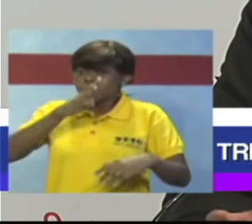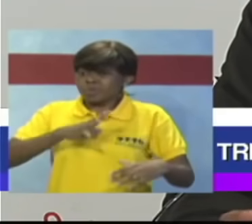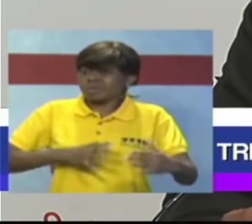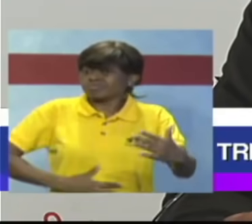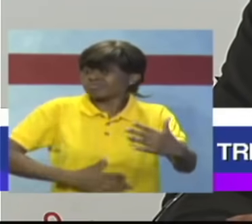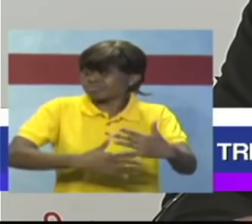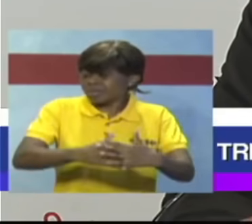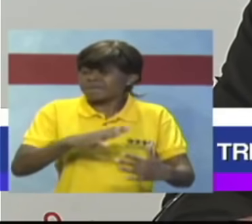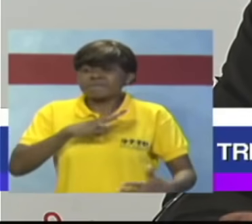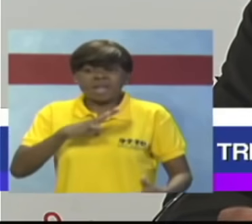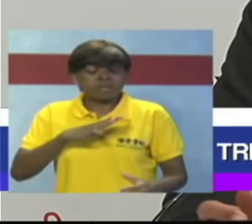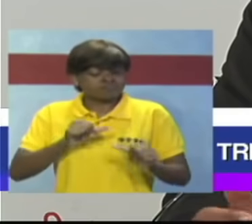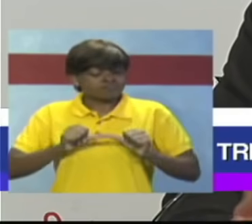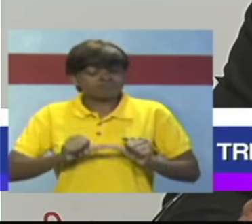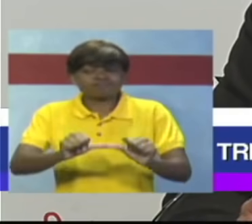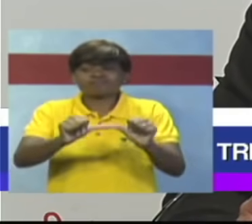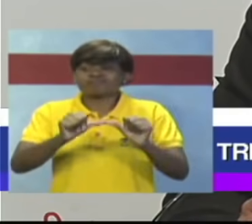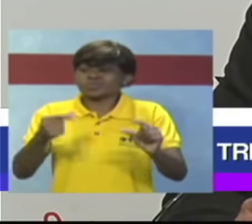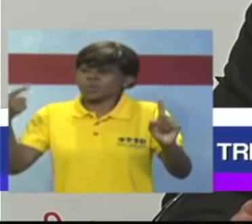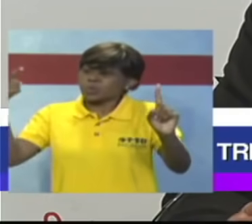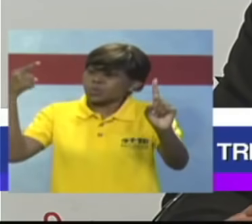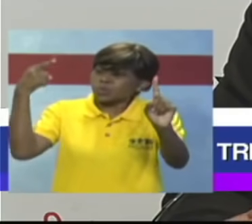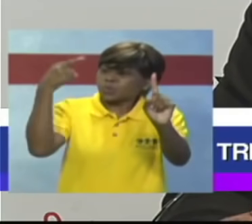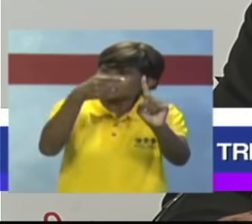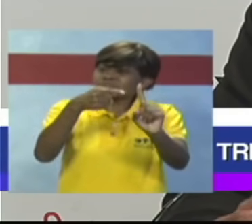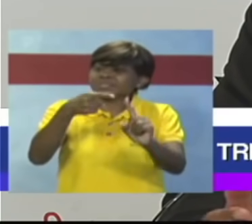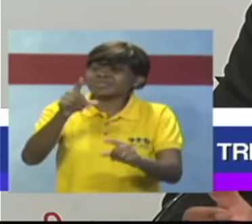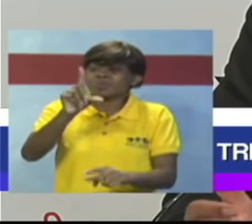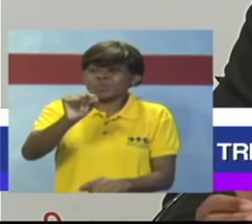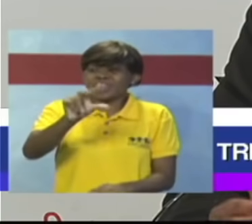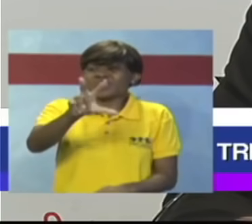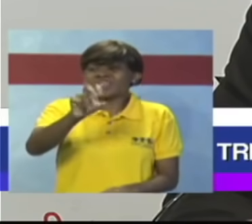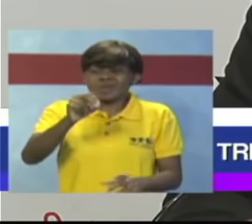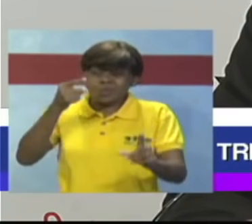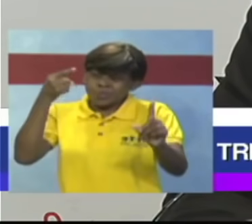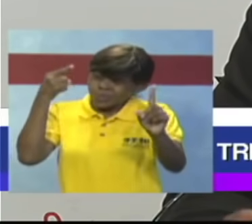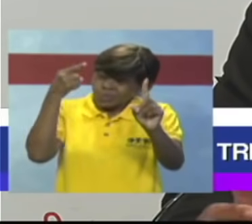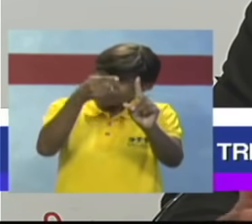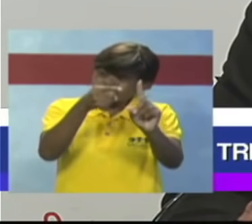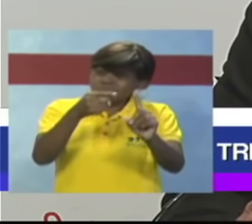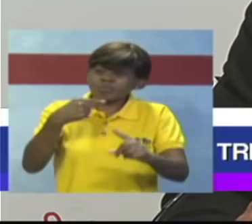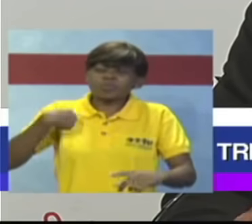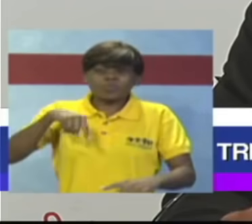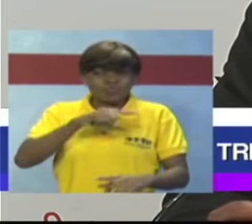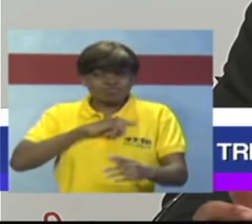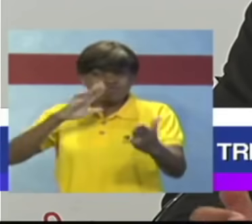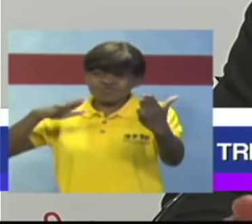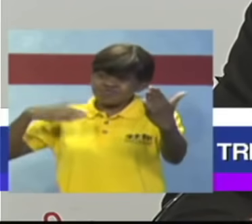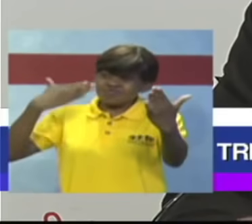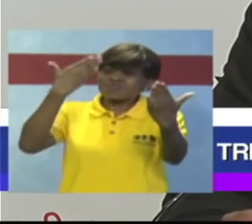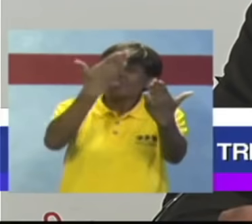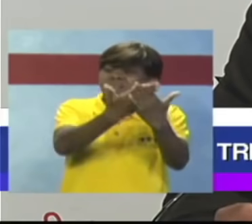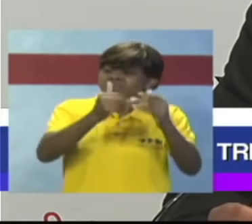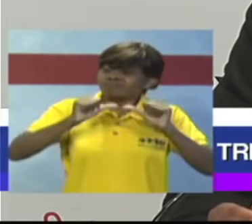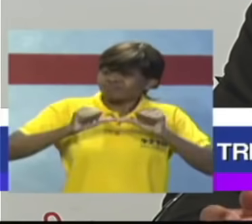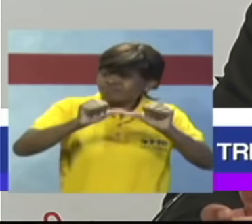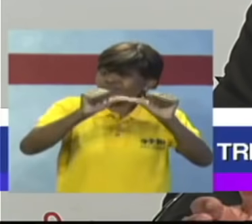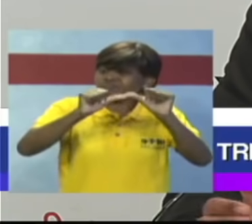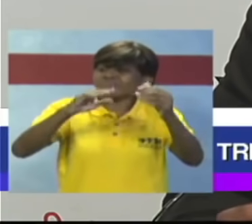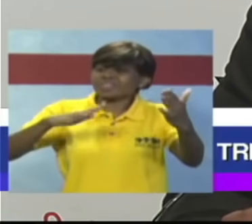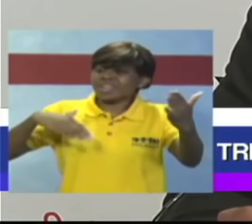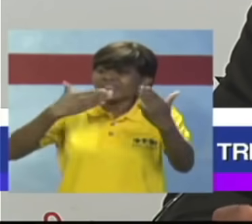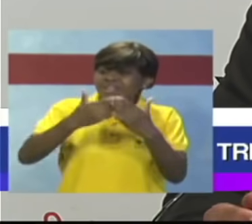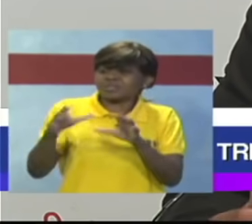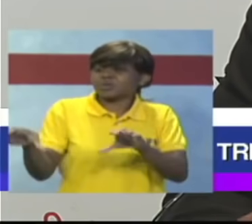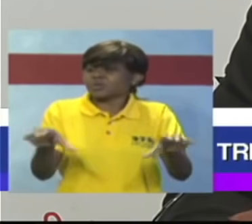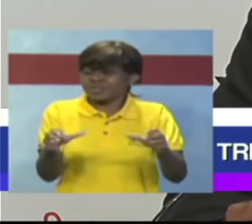Sustainable Development Goals of 2030. Our maternal mortality figures are very low, as well as our